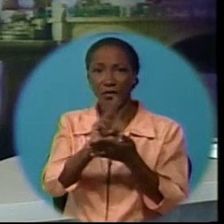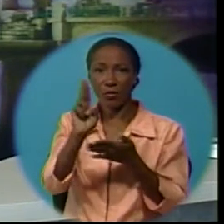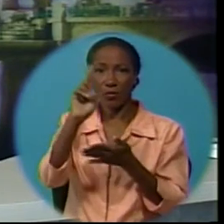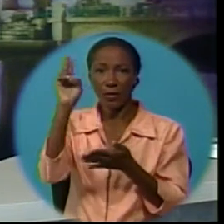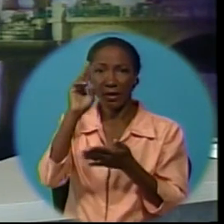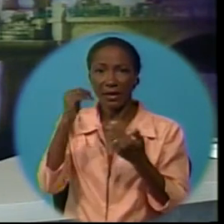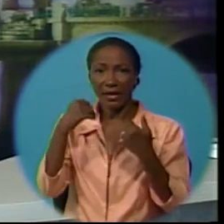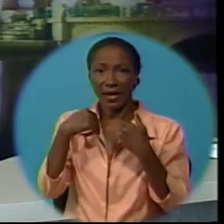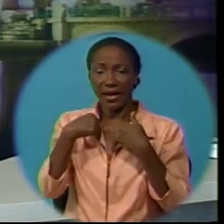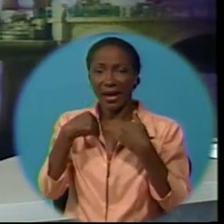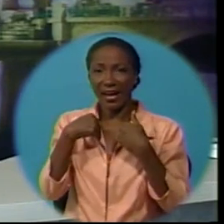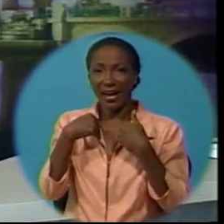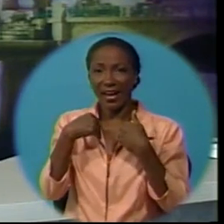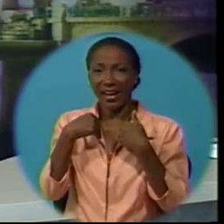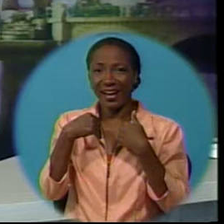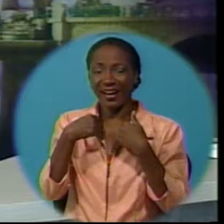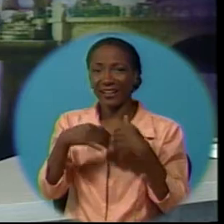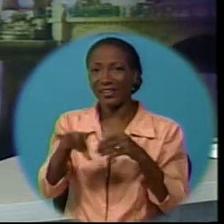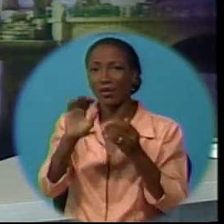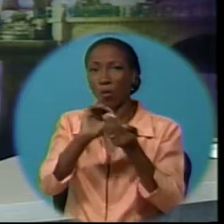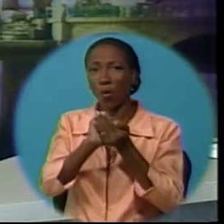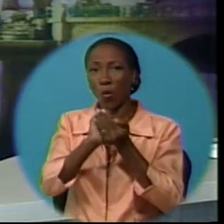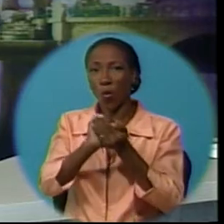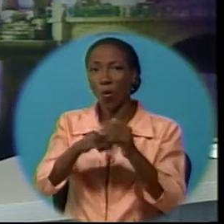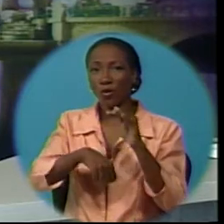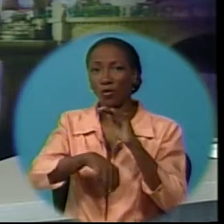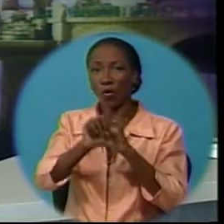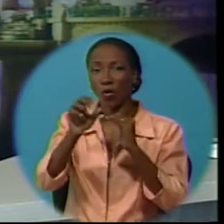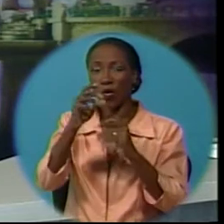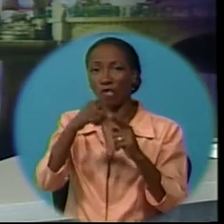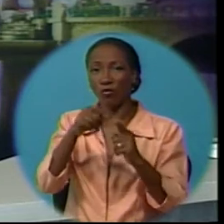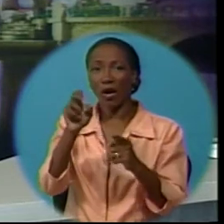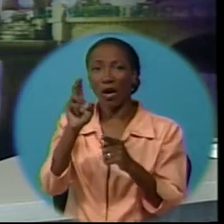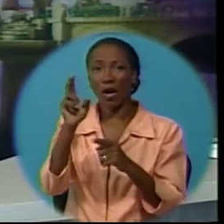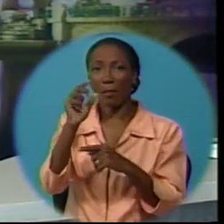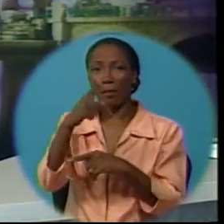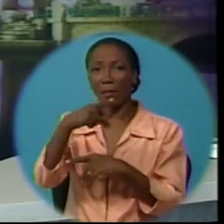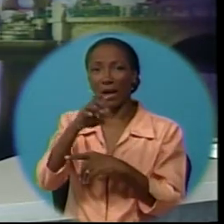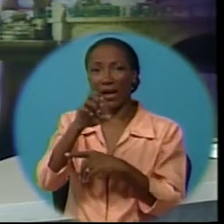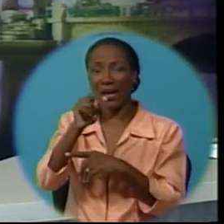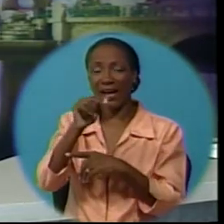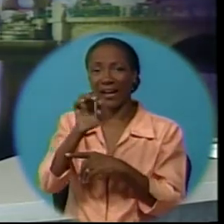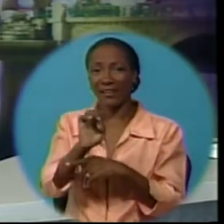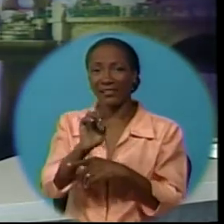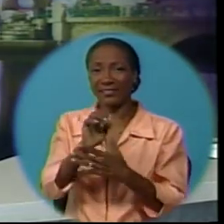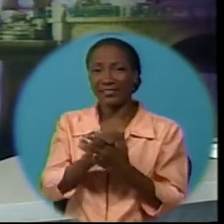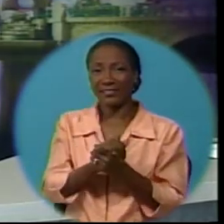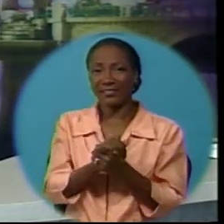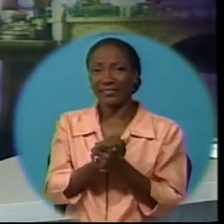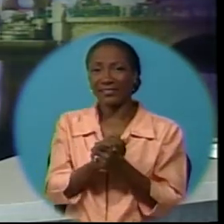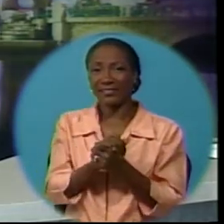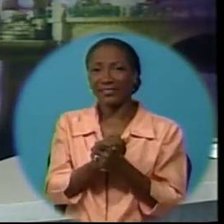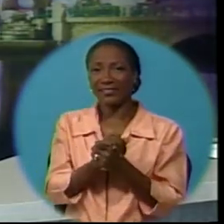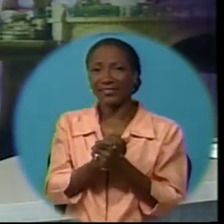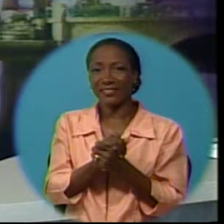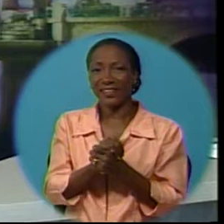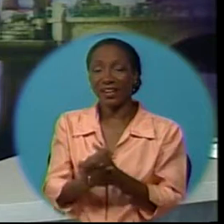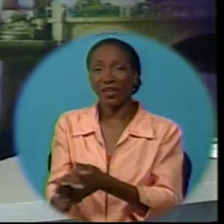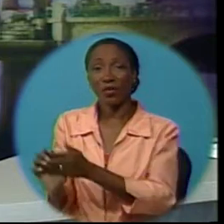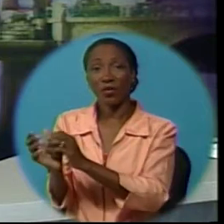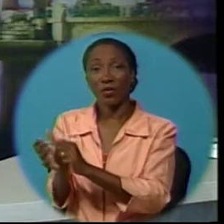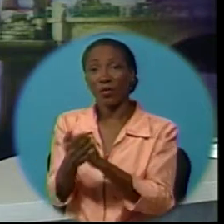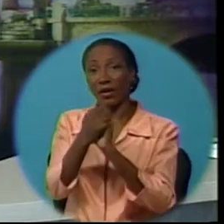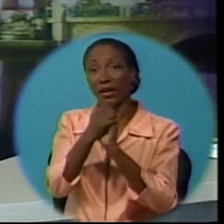of a Pinelands' own goal, along with strikes from Amal Mears and Mario Hart. On the cricket, West Indies women